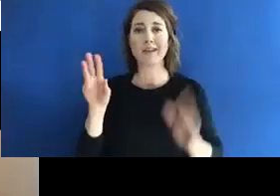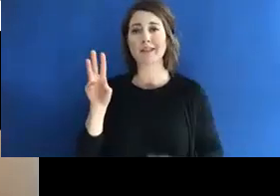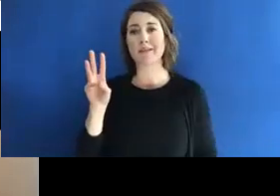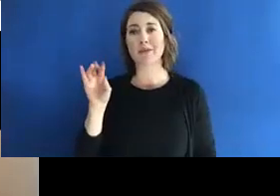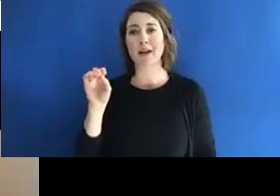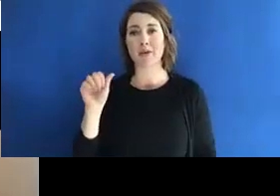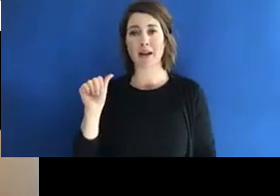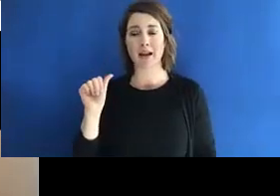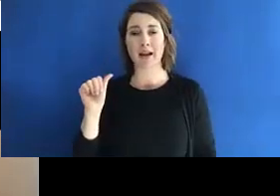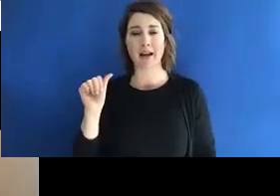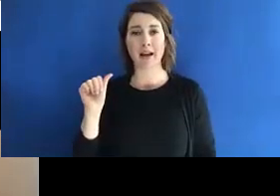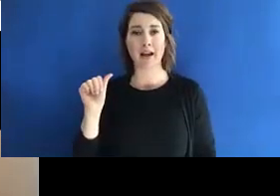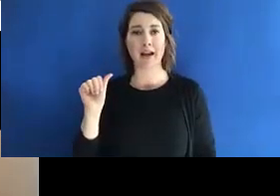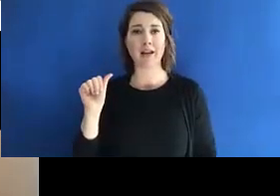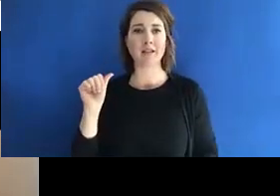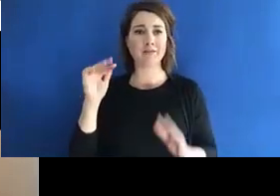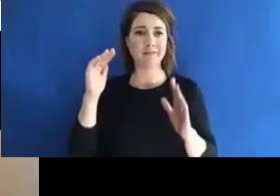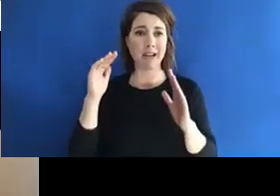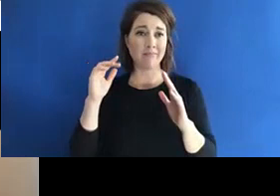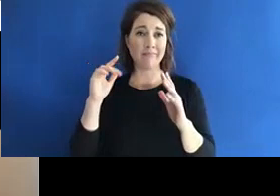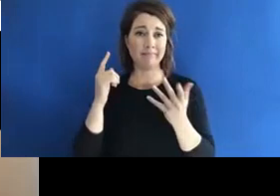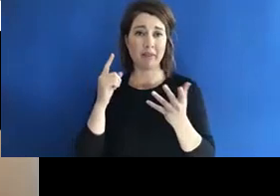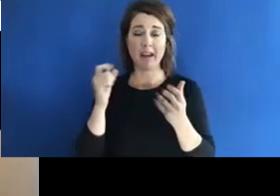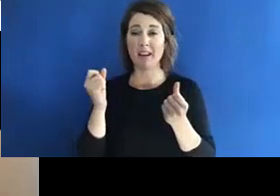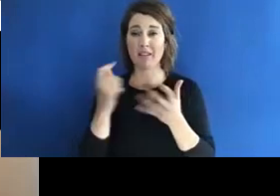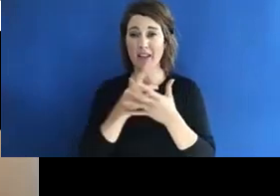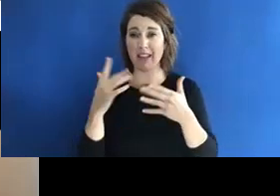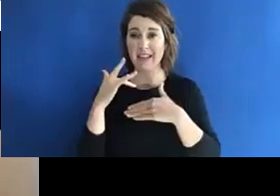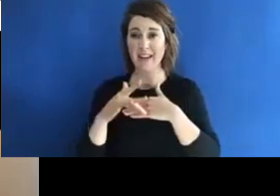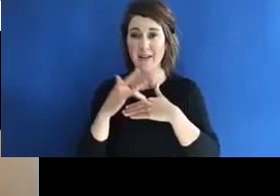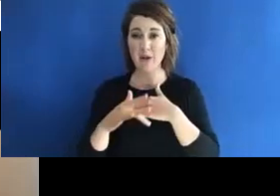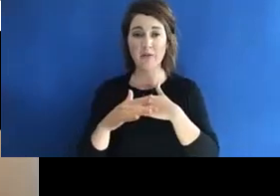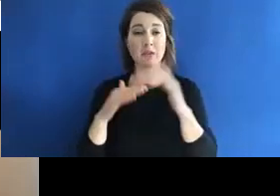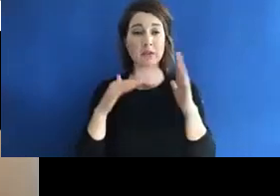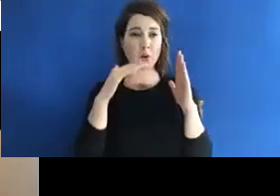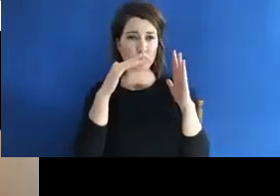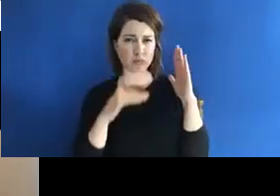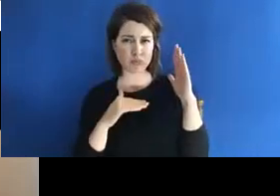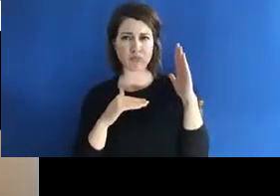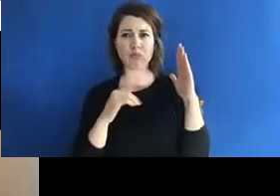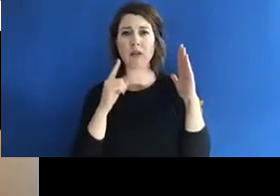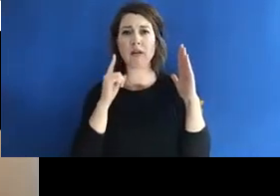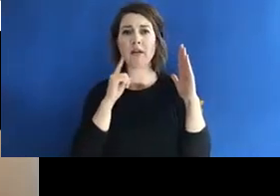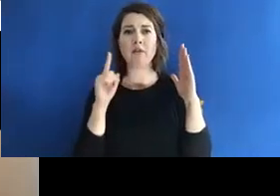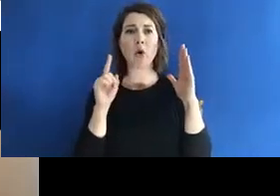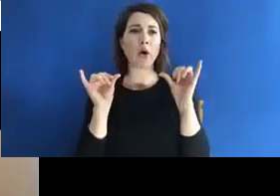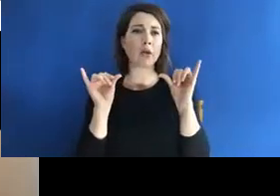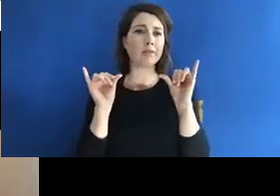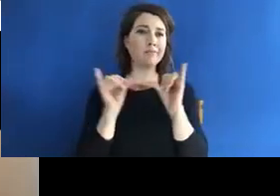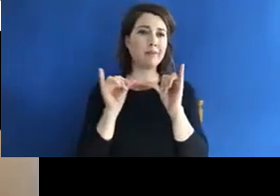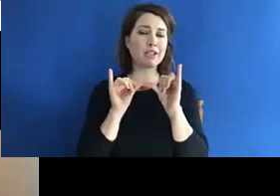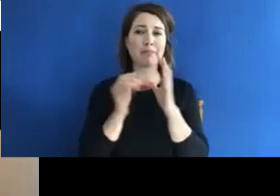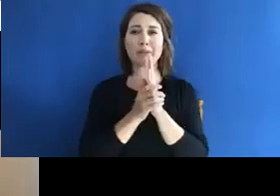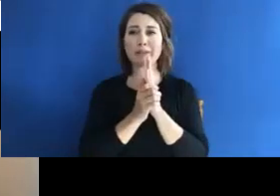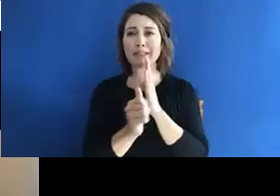as they have been available. So we have results here for the measurable skill gains rate, the employment